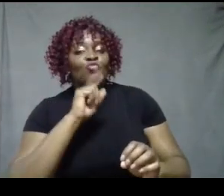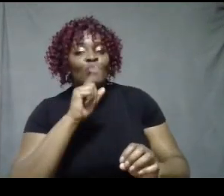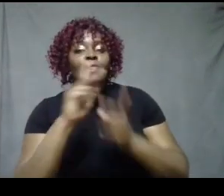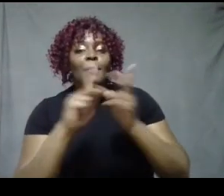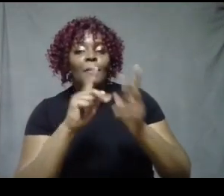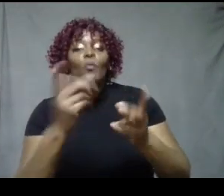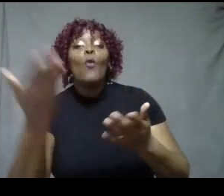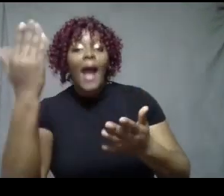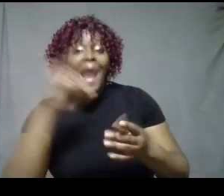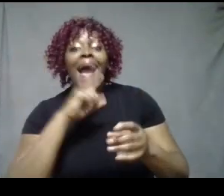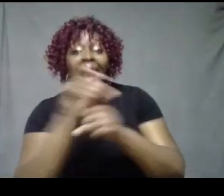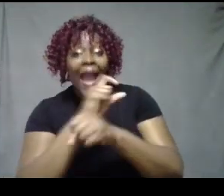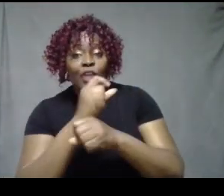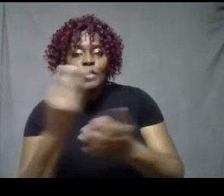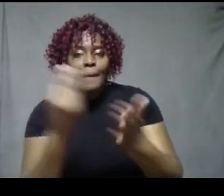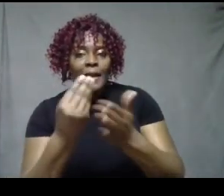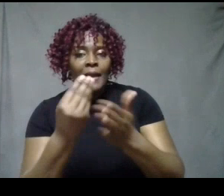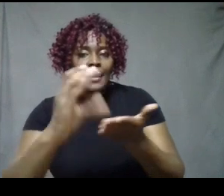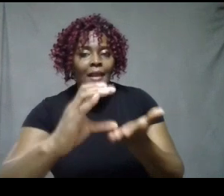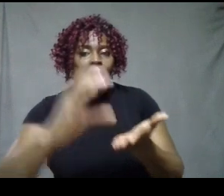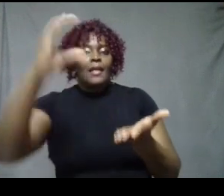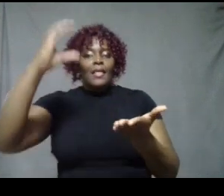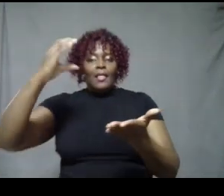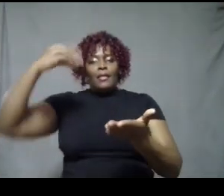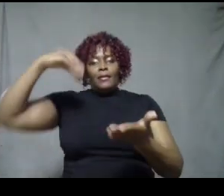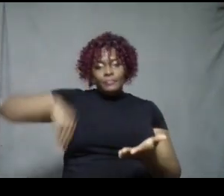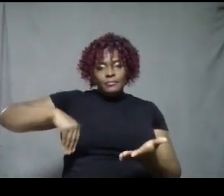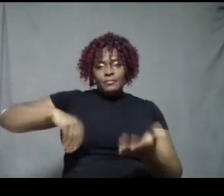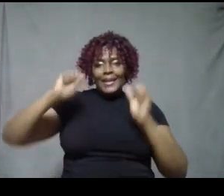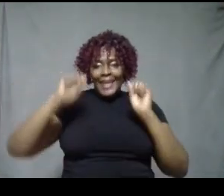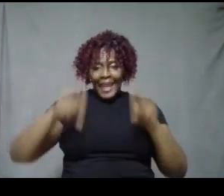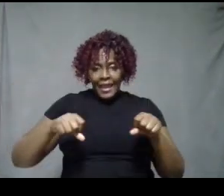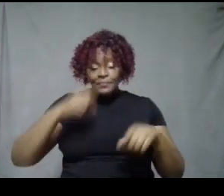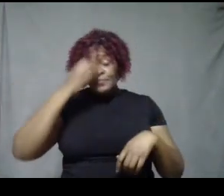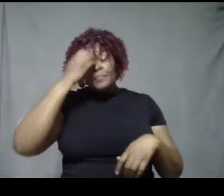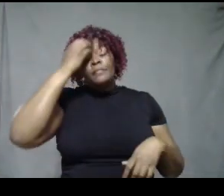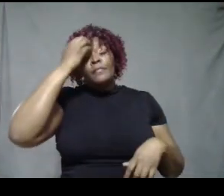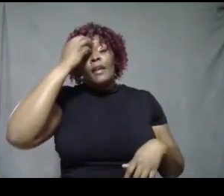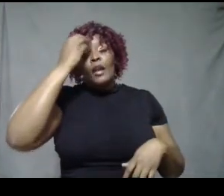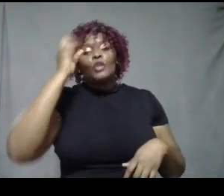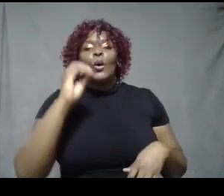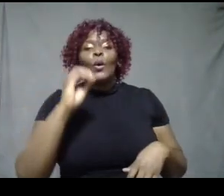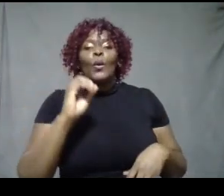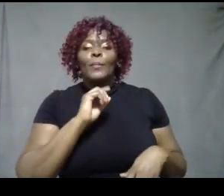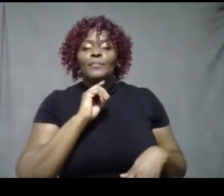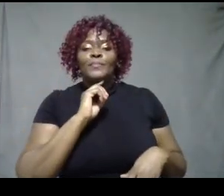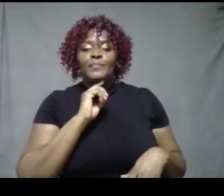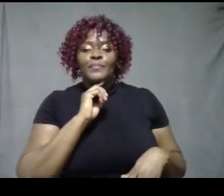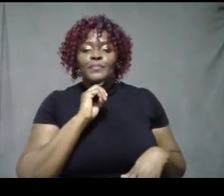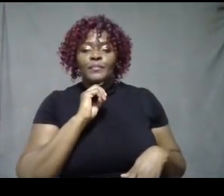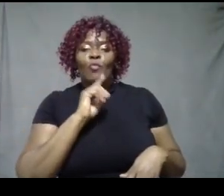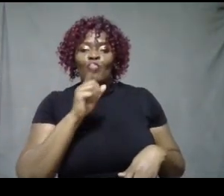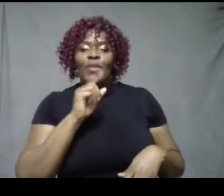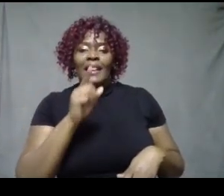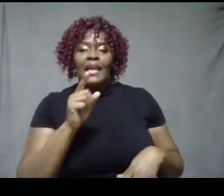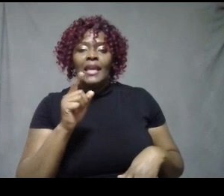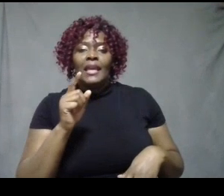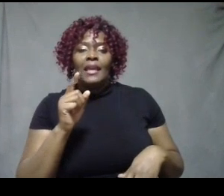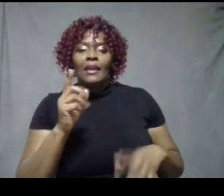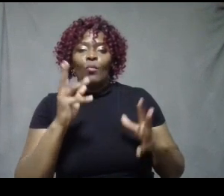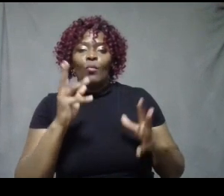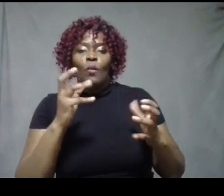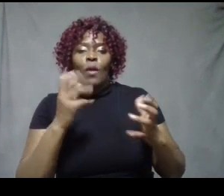related. So again, we're bringing it back to the commission. If you would like us to prioritize those who haven't received any